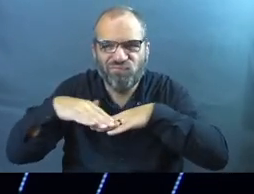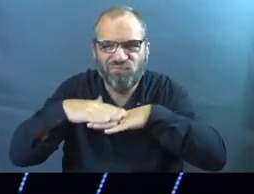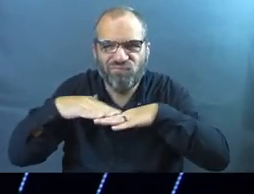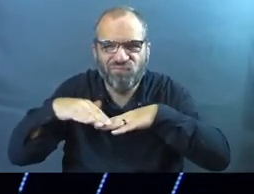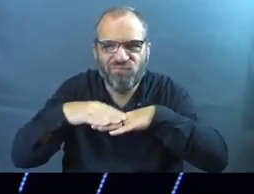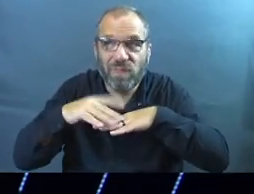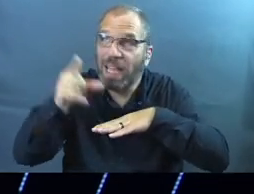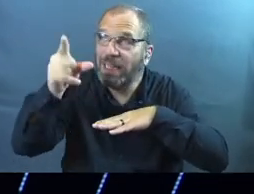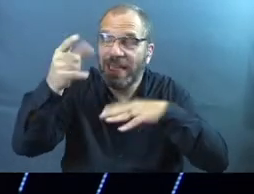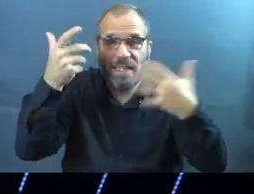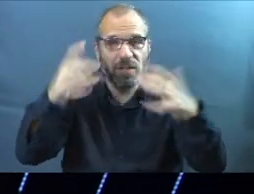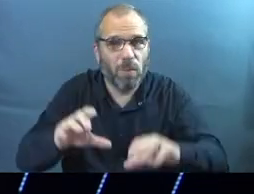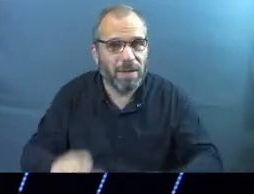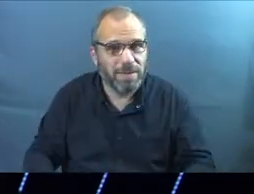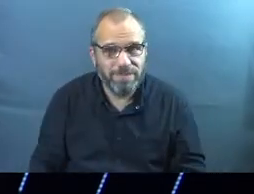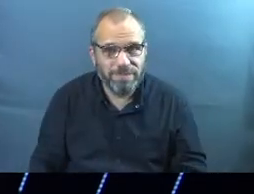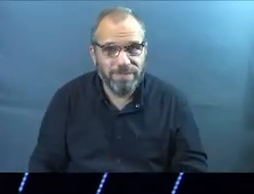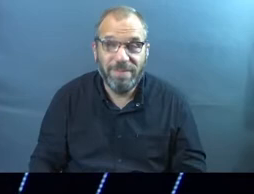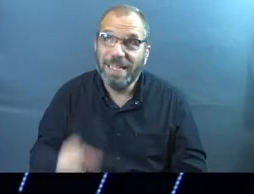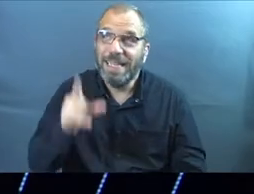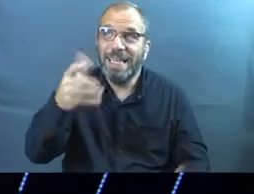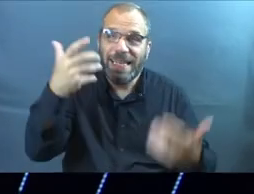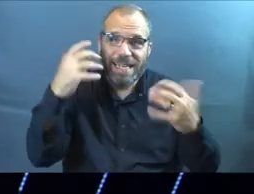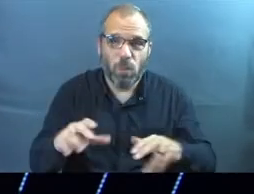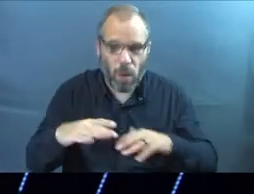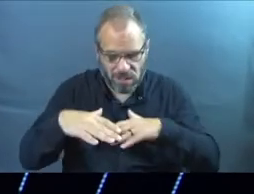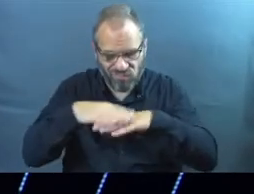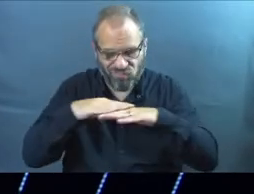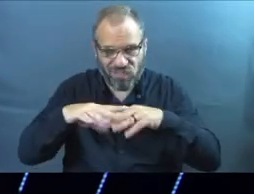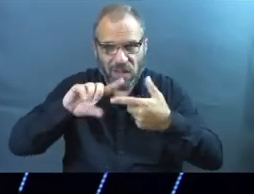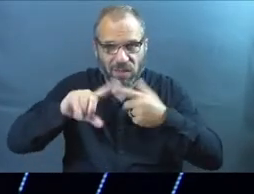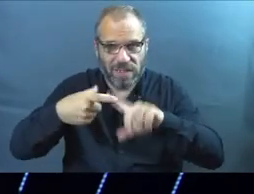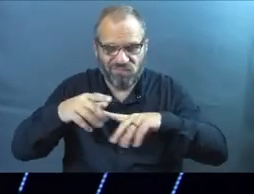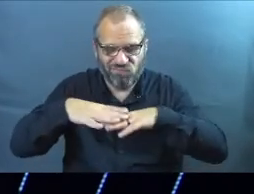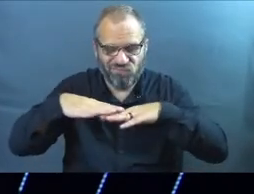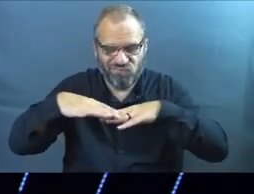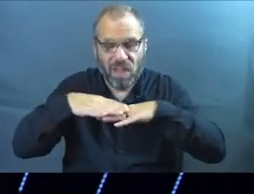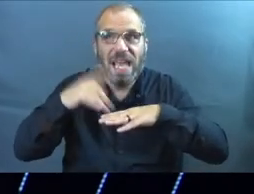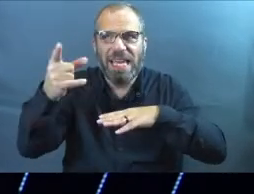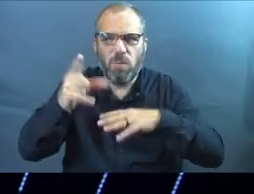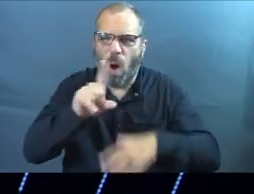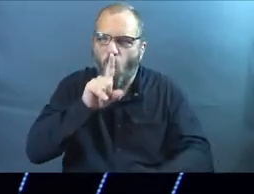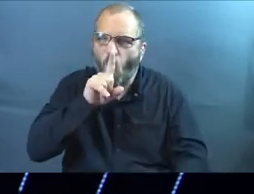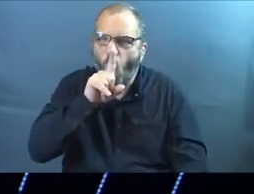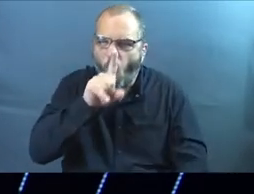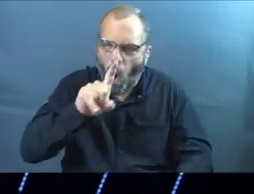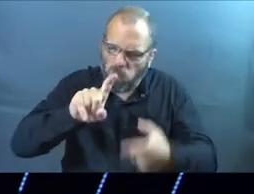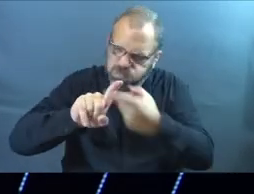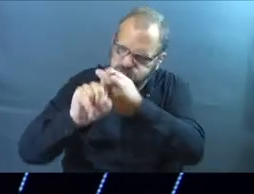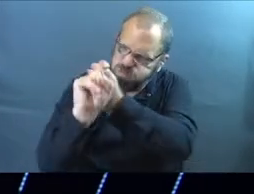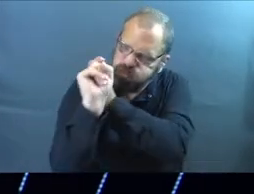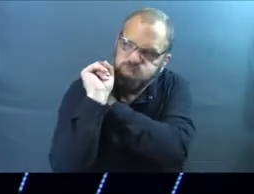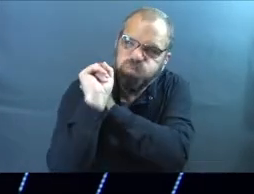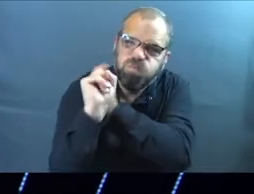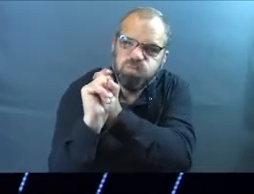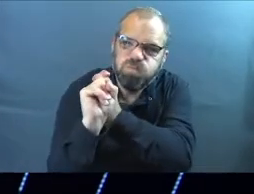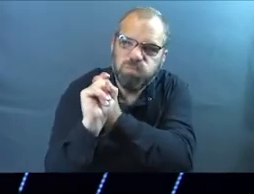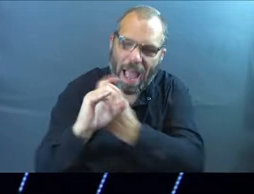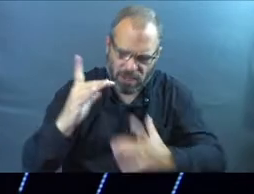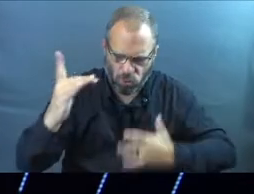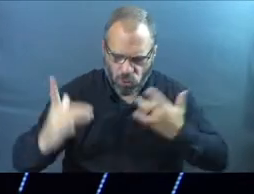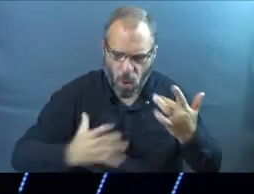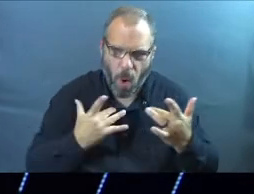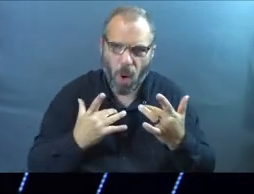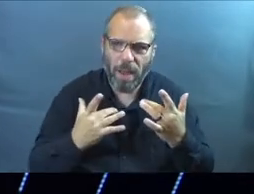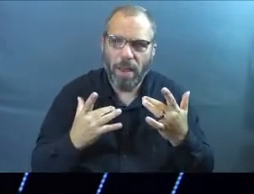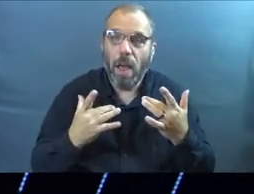And it's not what he wants for you. He doesn't want a shallow friendship with you. He wants a rich friendship with you. And he wants joy with